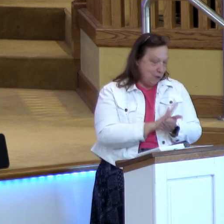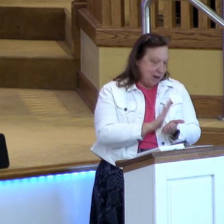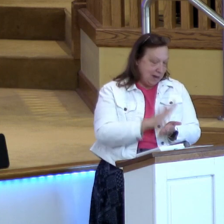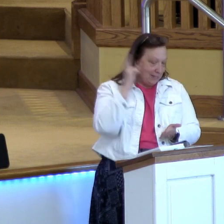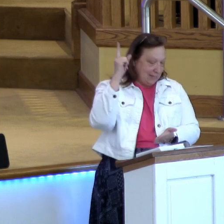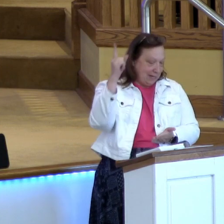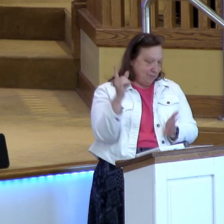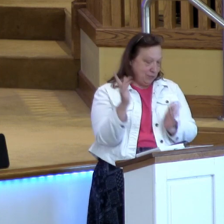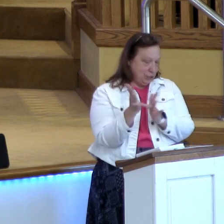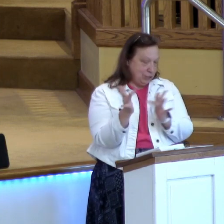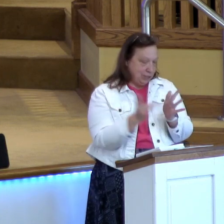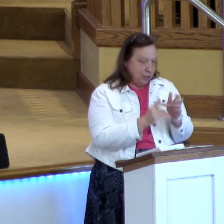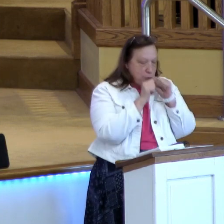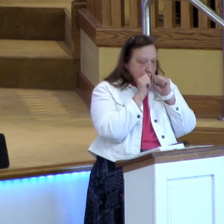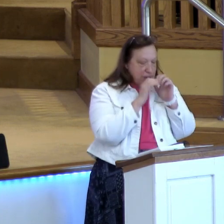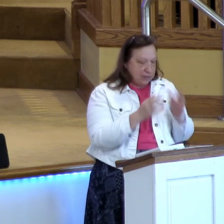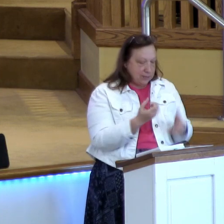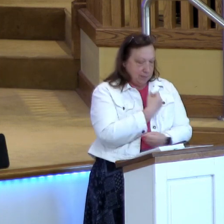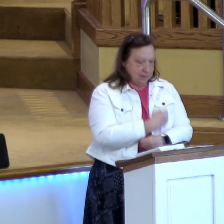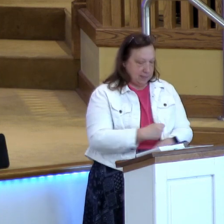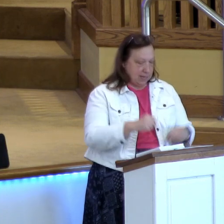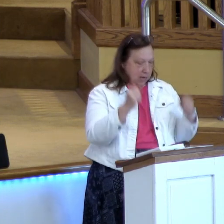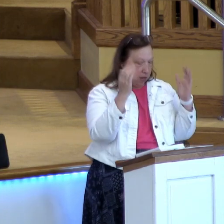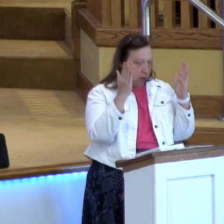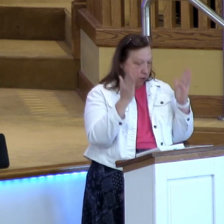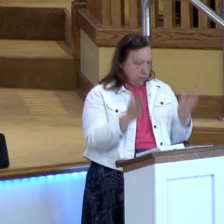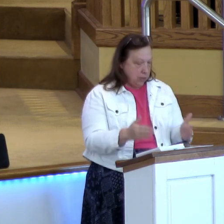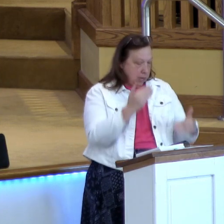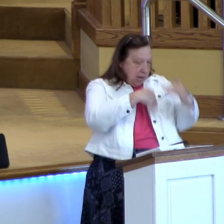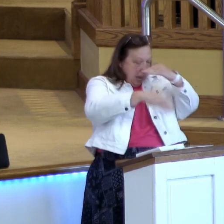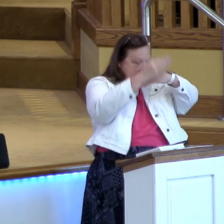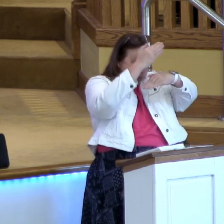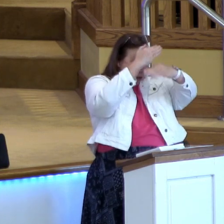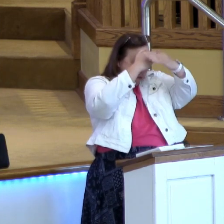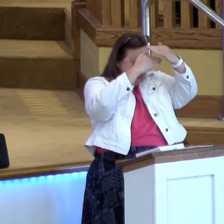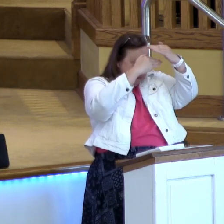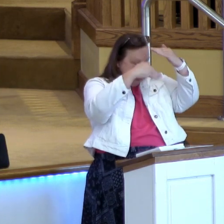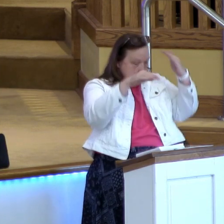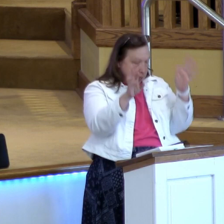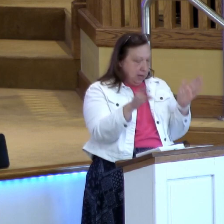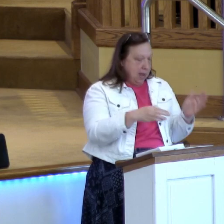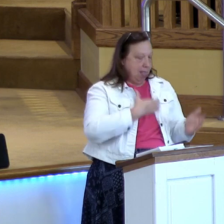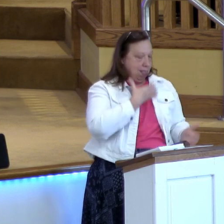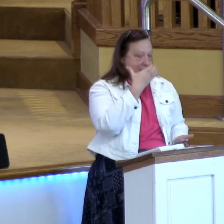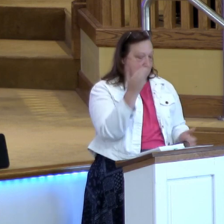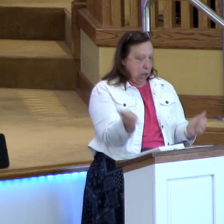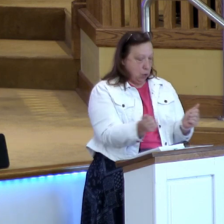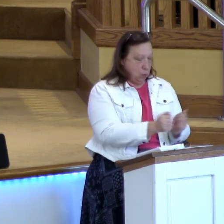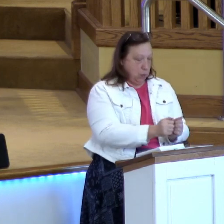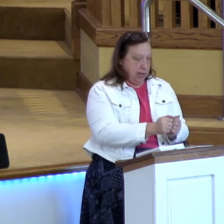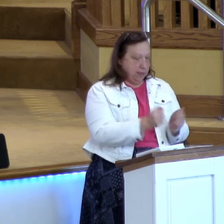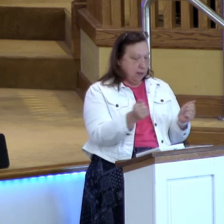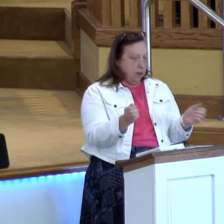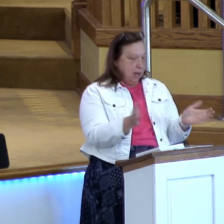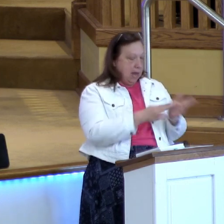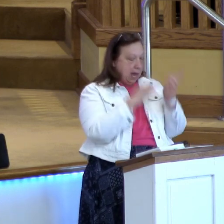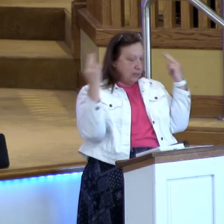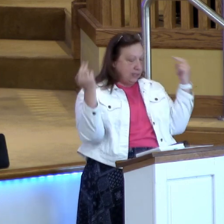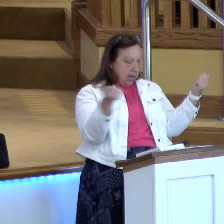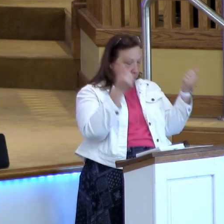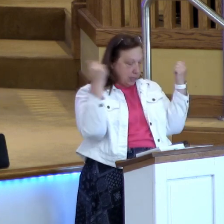Praise him, Jesus our blessed Redeemer. Heavenly portals, loud with hosannas